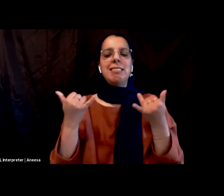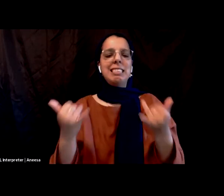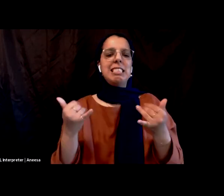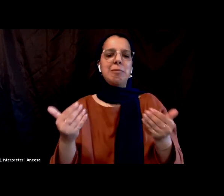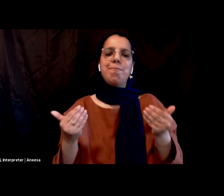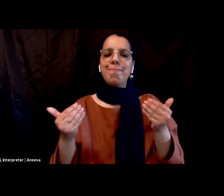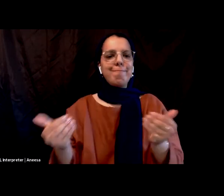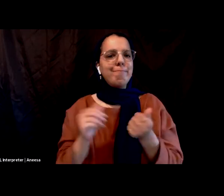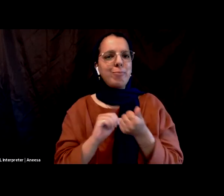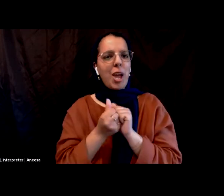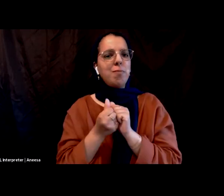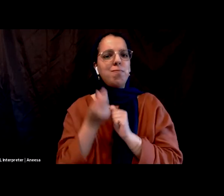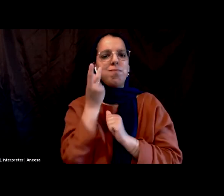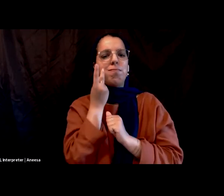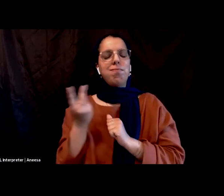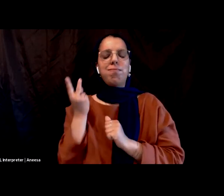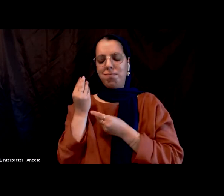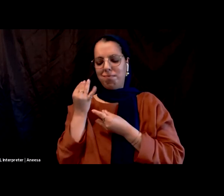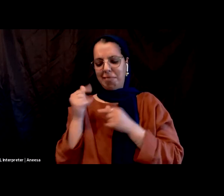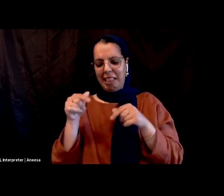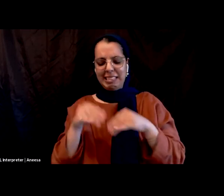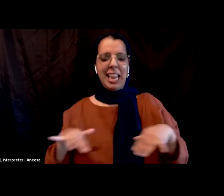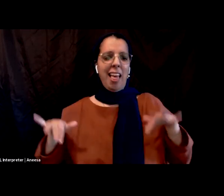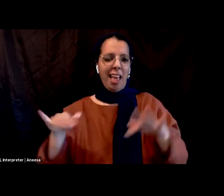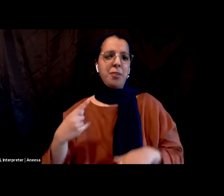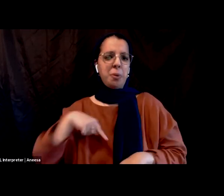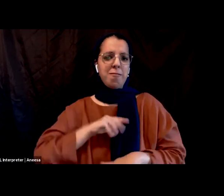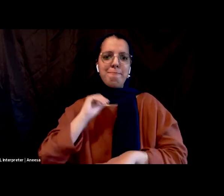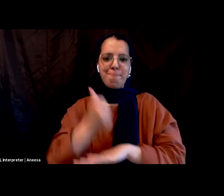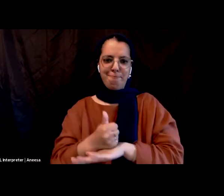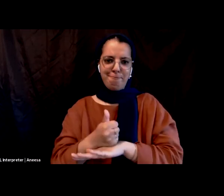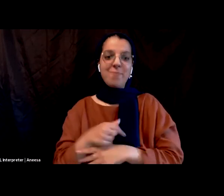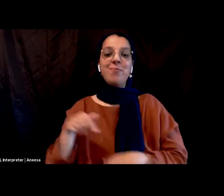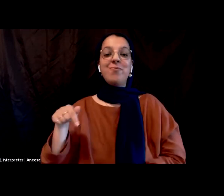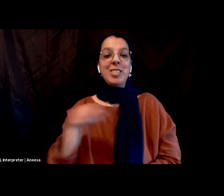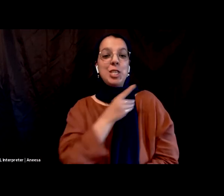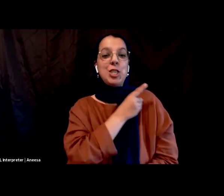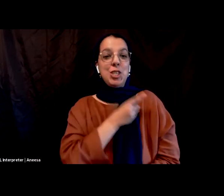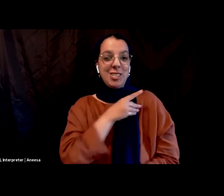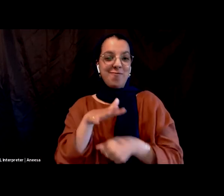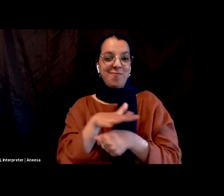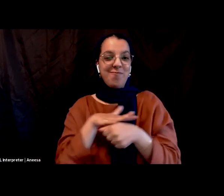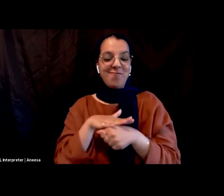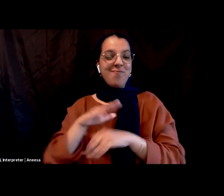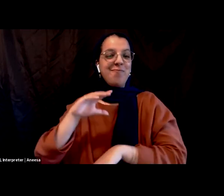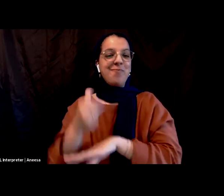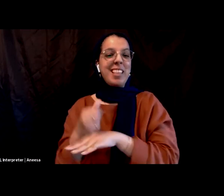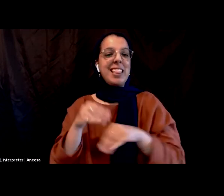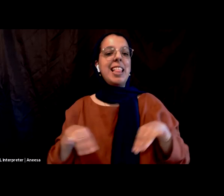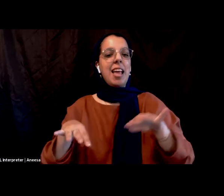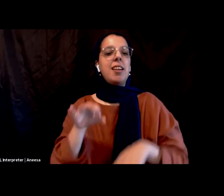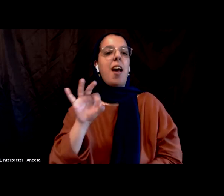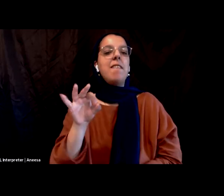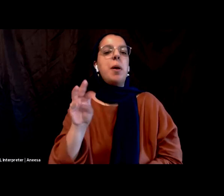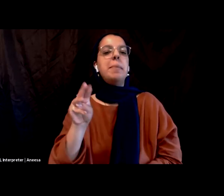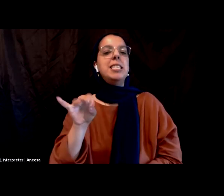where we are situated on. Durham Region is situated on the land of the Mississaugas of Scugog